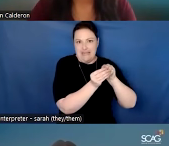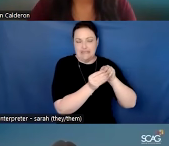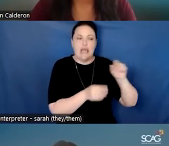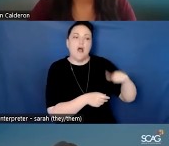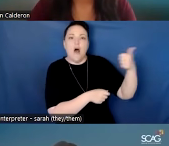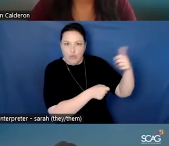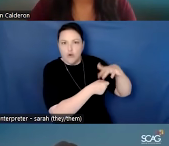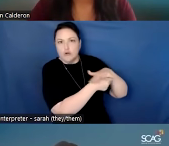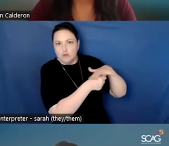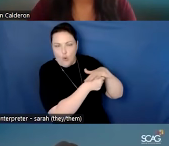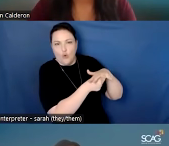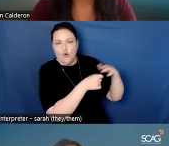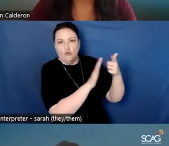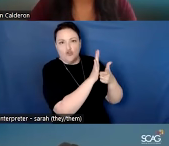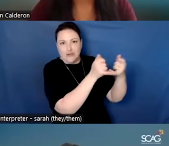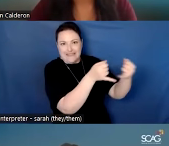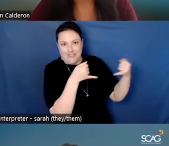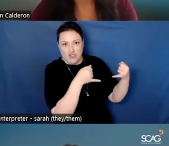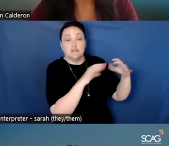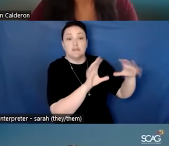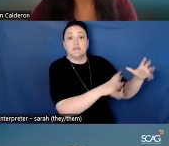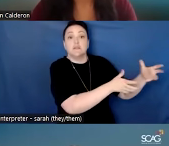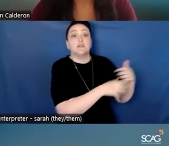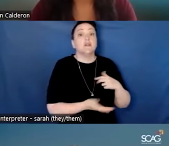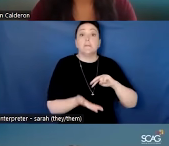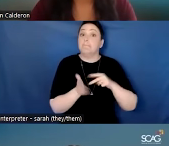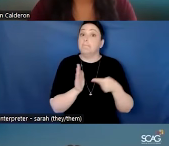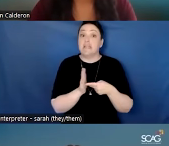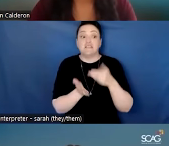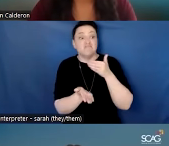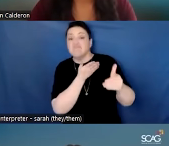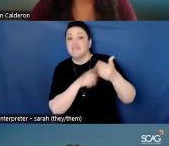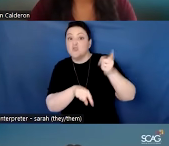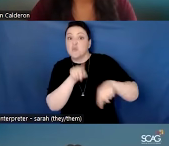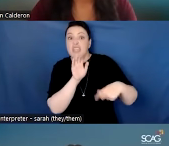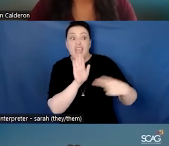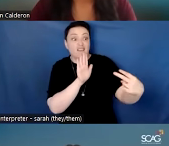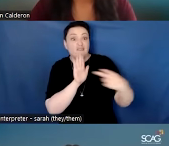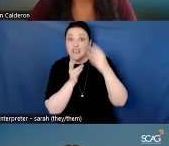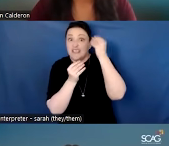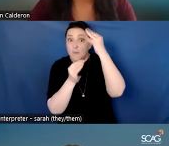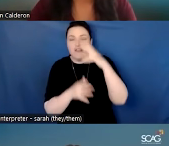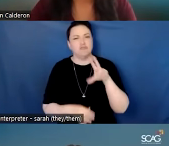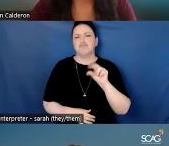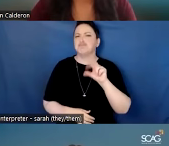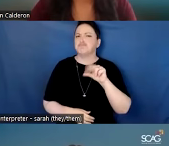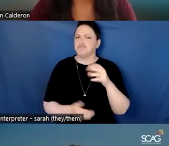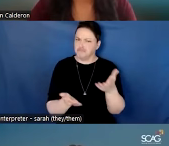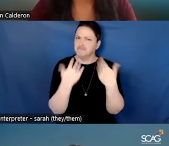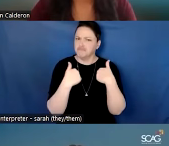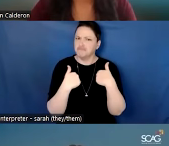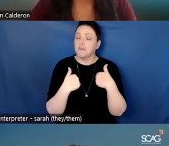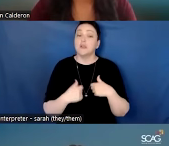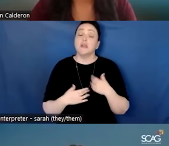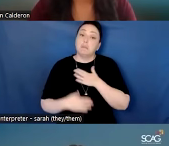jurisdictions. But that doesn't mean that you are not allowed to review the information. So please go on